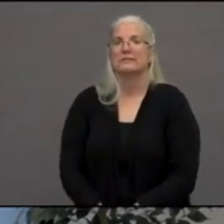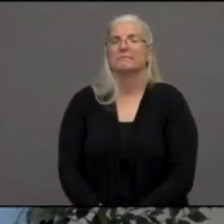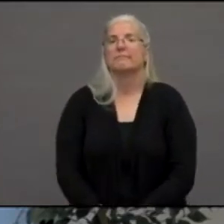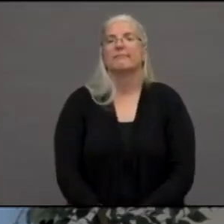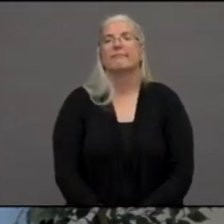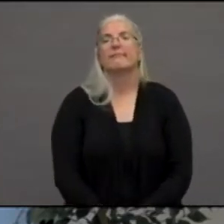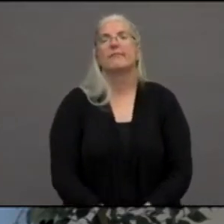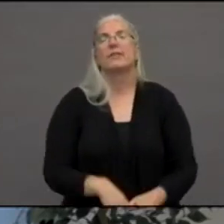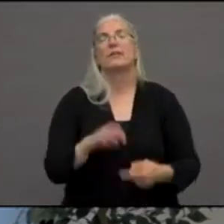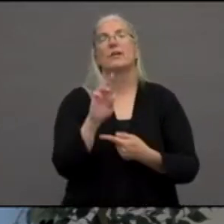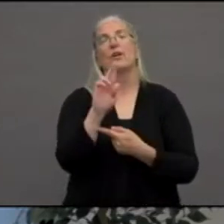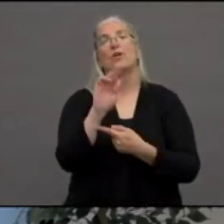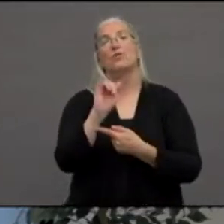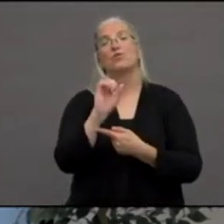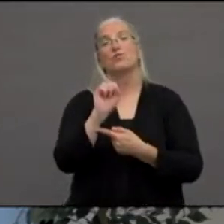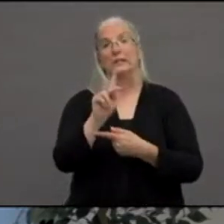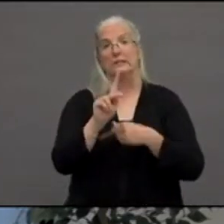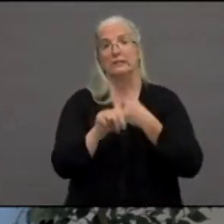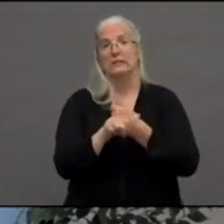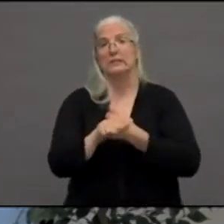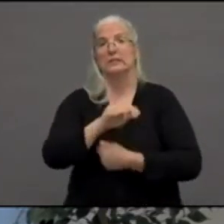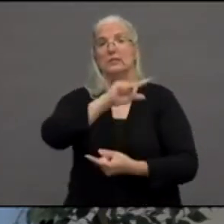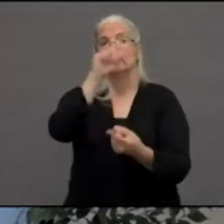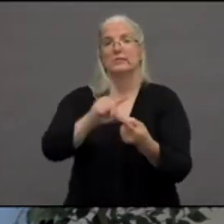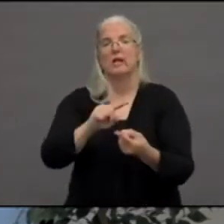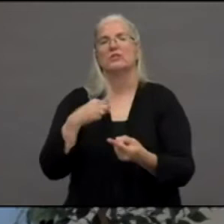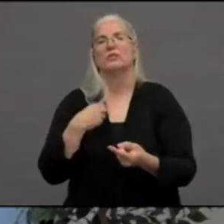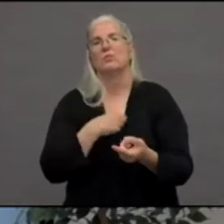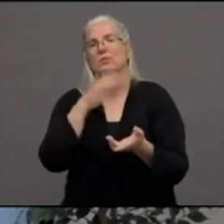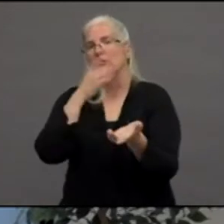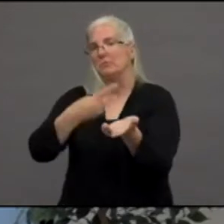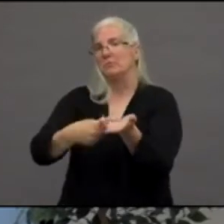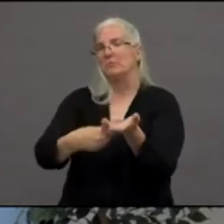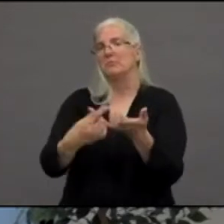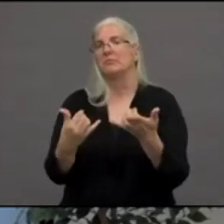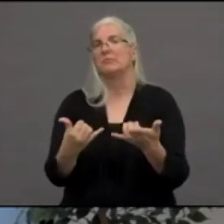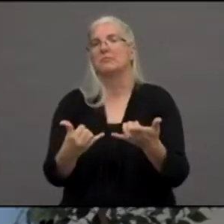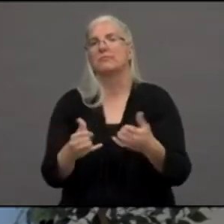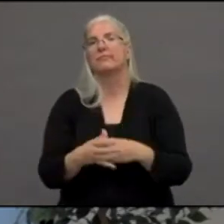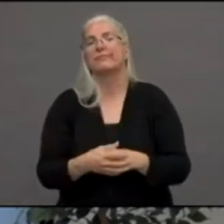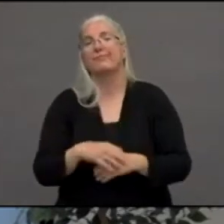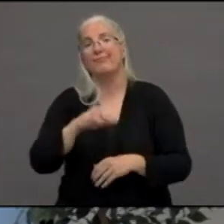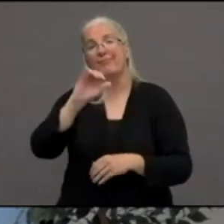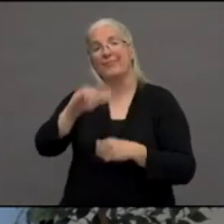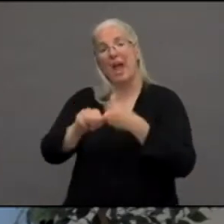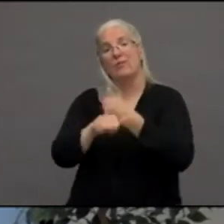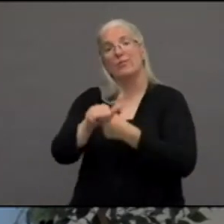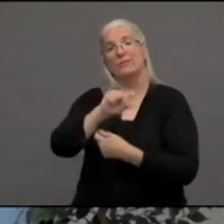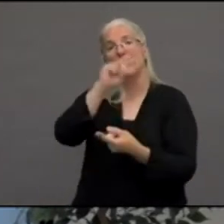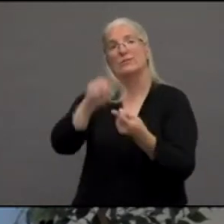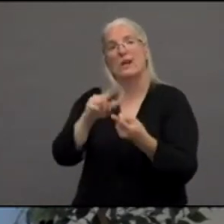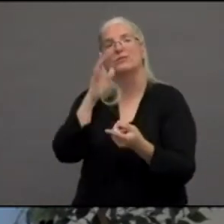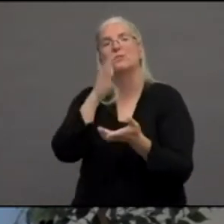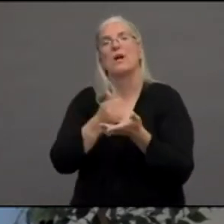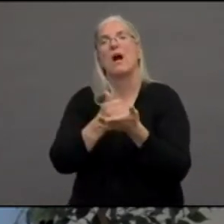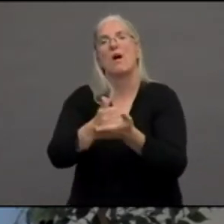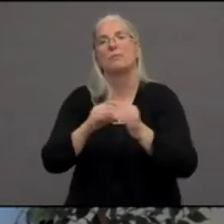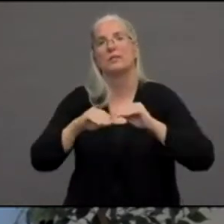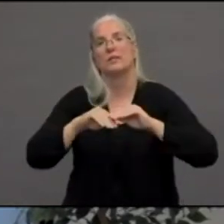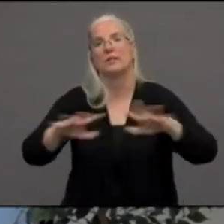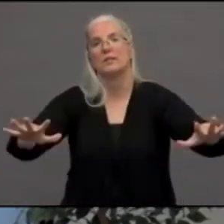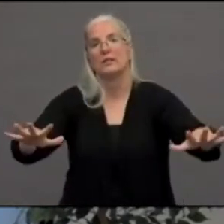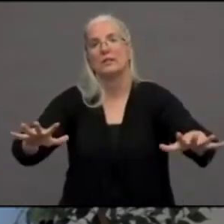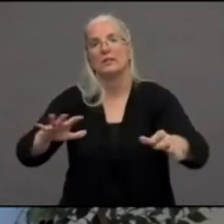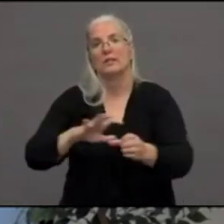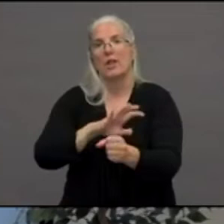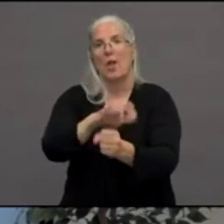because it's definitely going to slow the spread. And just talk about risk reduction for a moment. Absolutely, and I think Dr. Cody did a